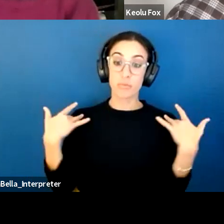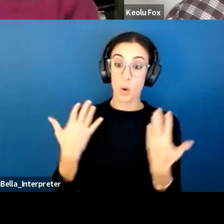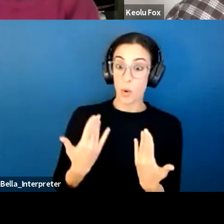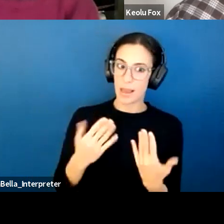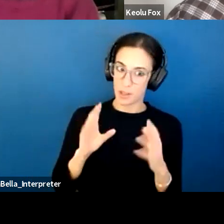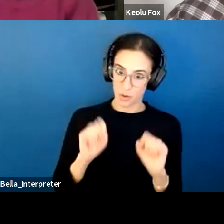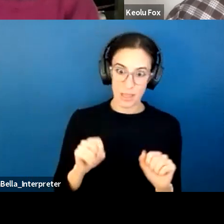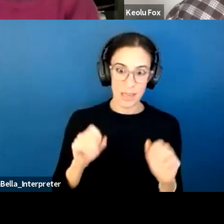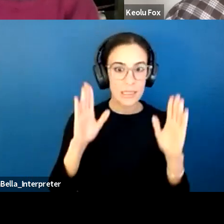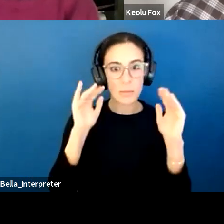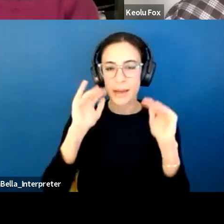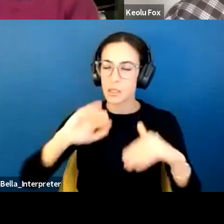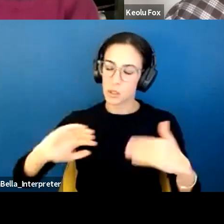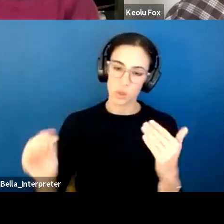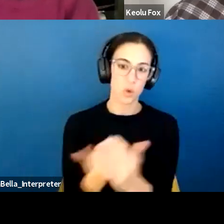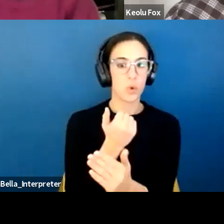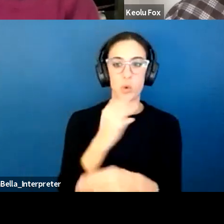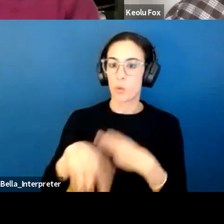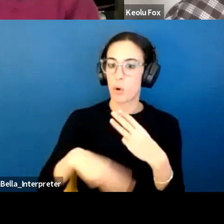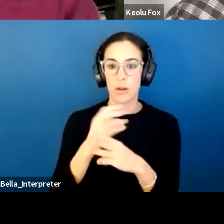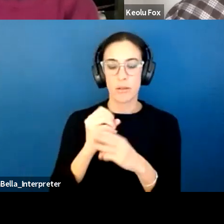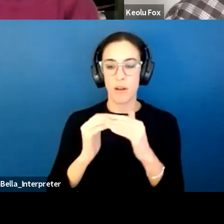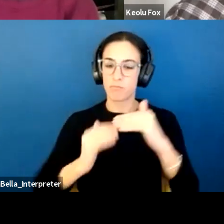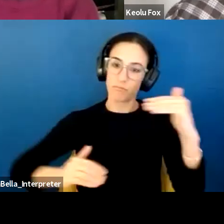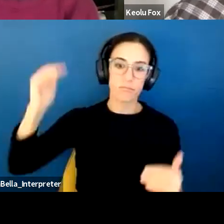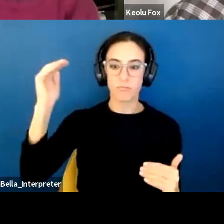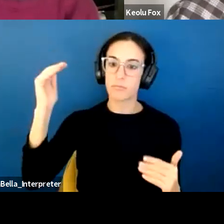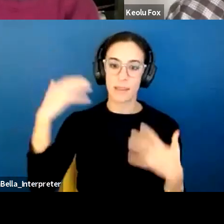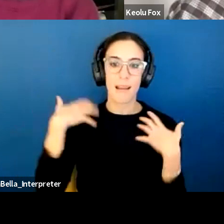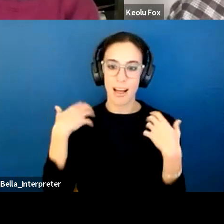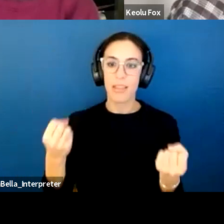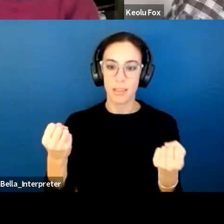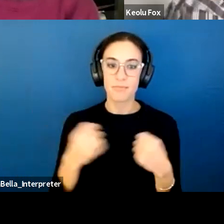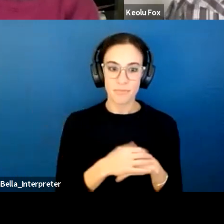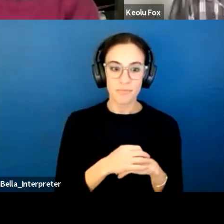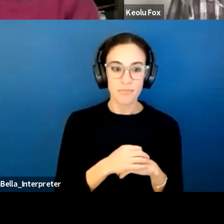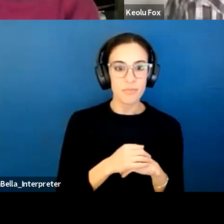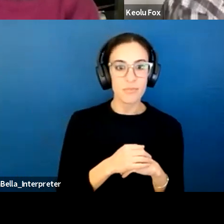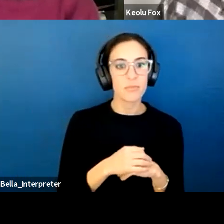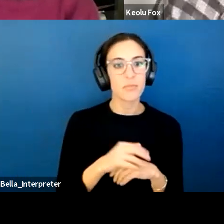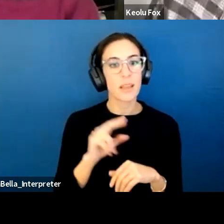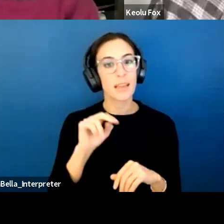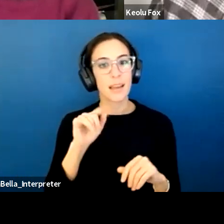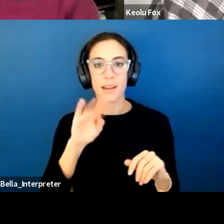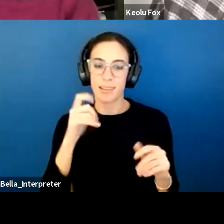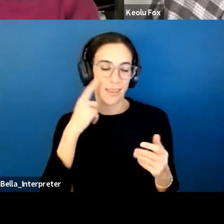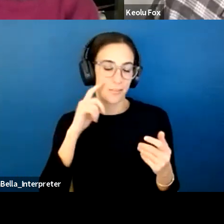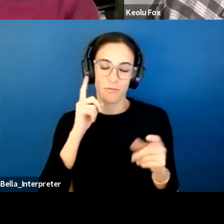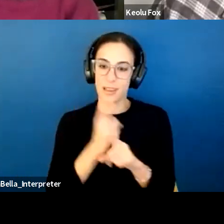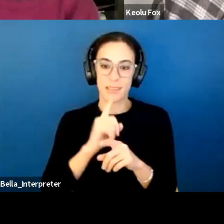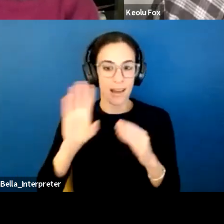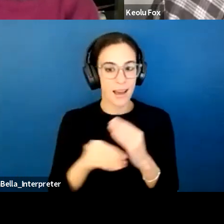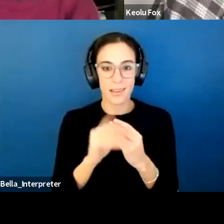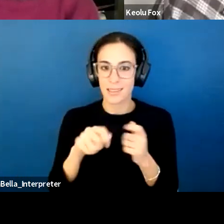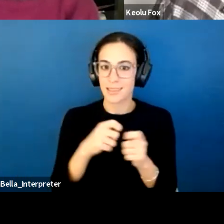health disparities. So yeah, and I mean, I think this builds on exactly what we've seen with the pandemic, right?